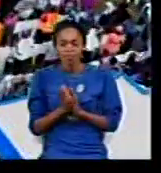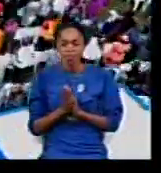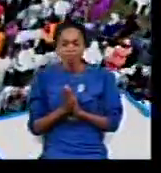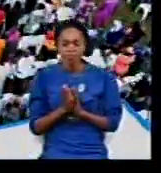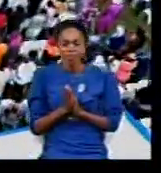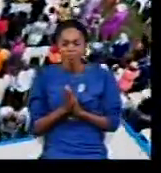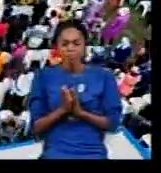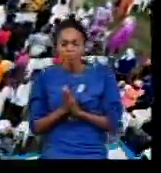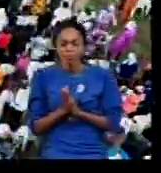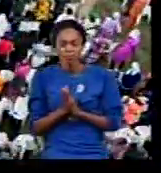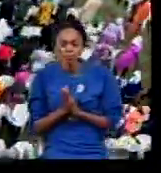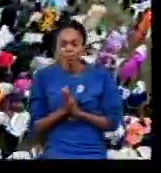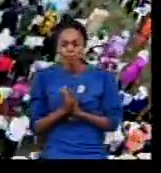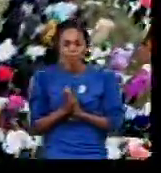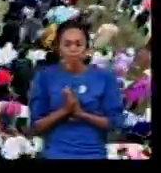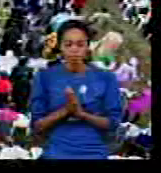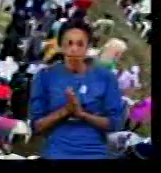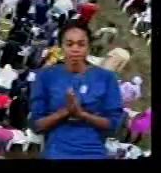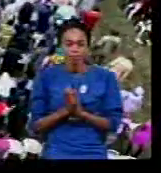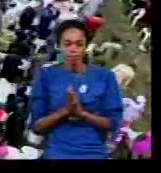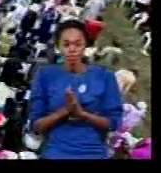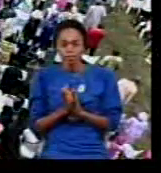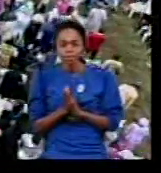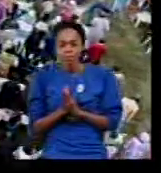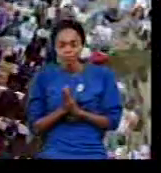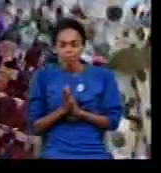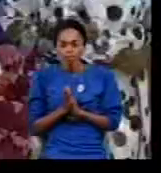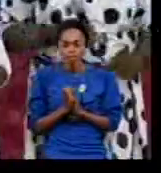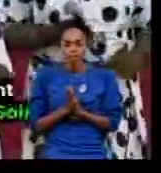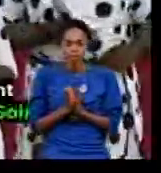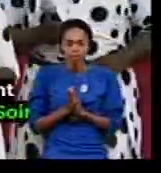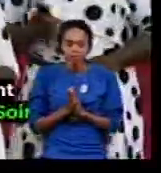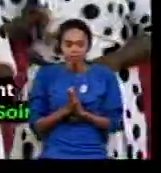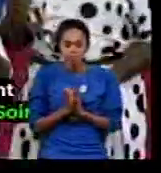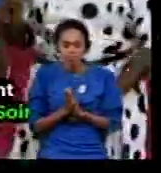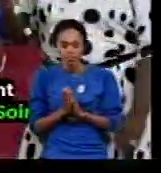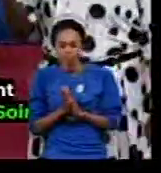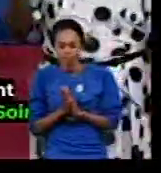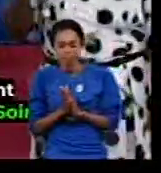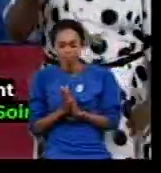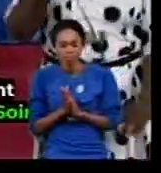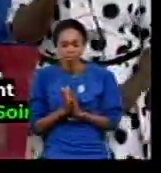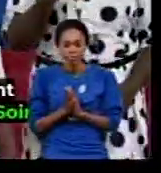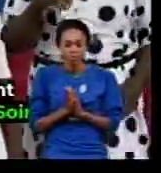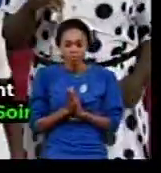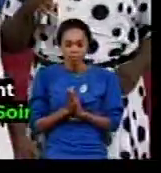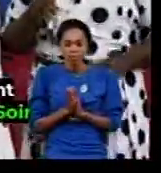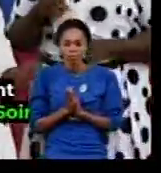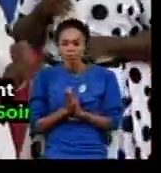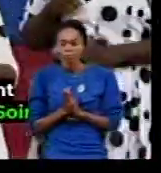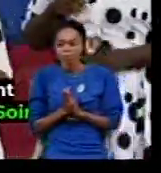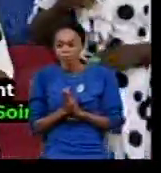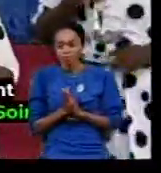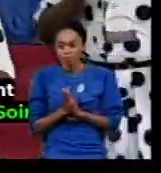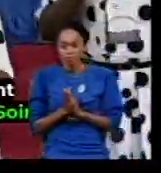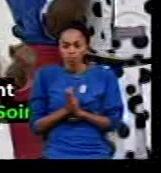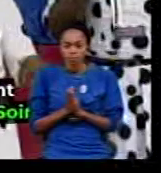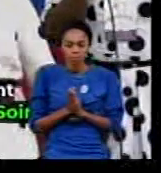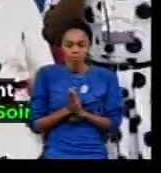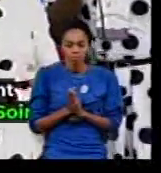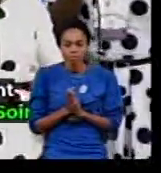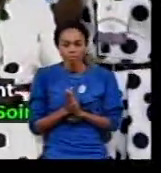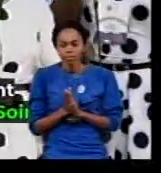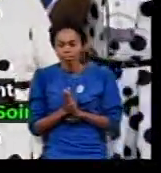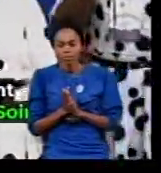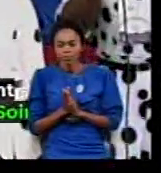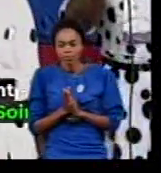know, deranged mentally and no deliverance. And then somebody said, they are having this in that place. And then they got there. As they got